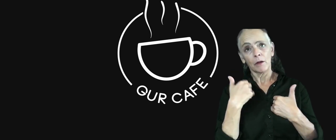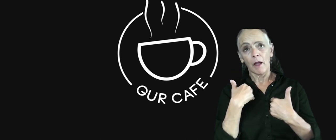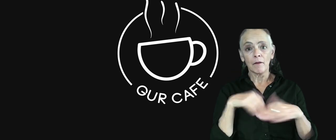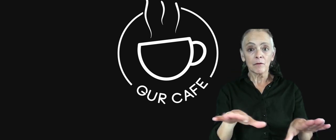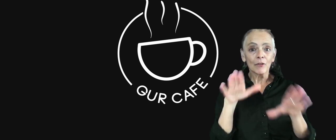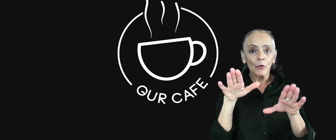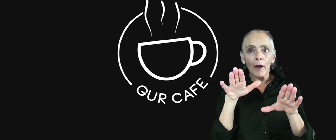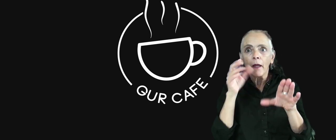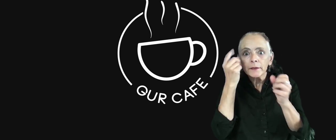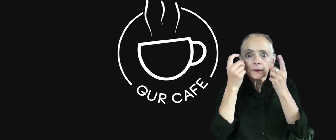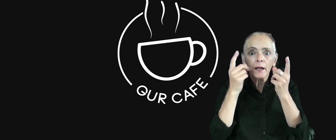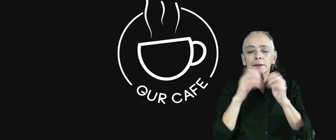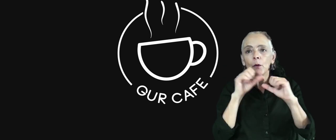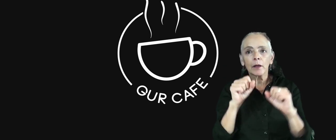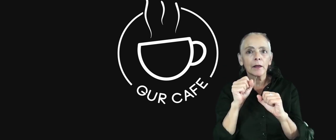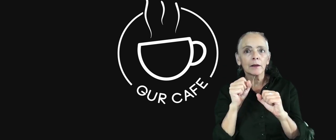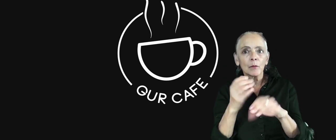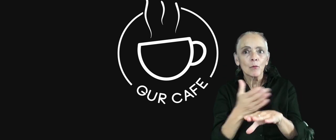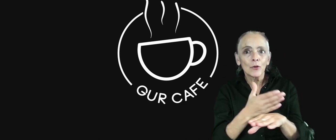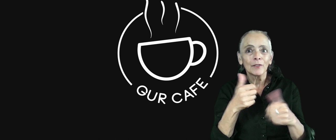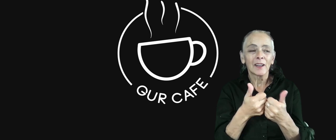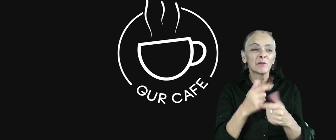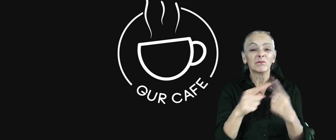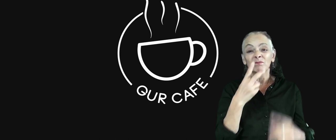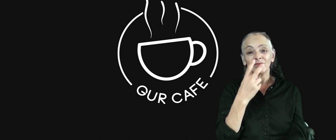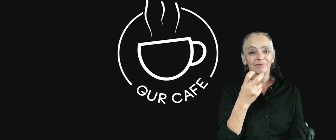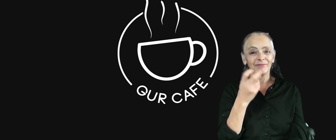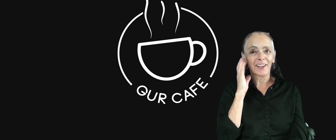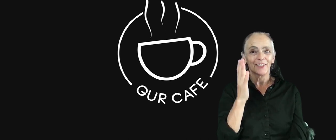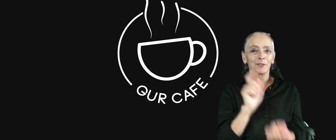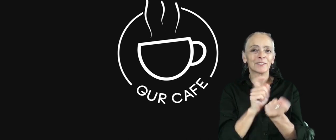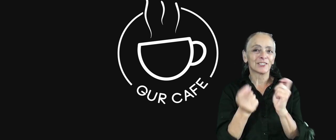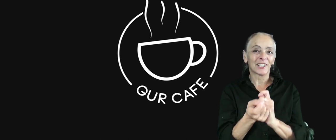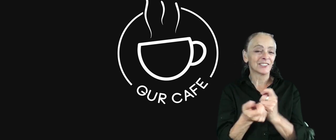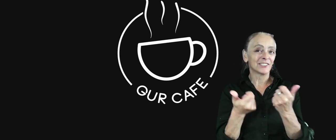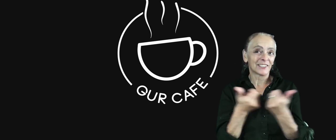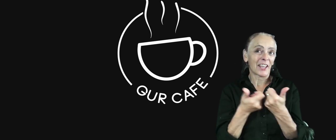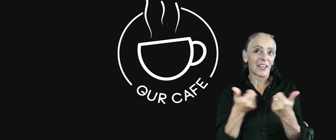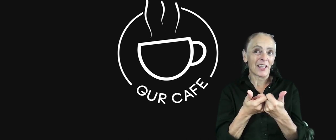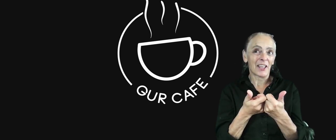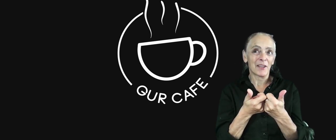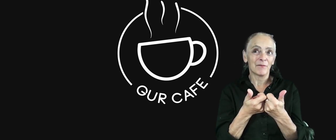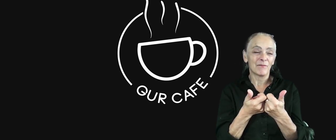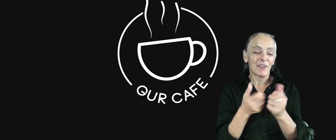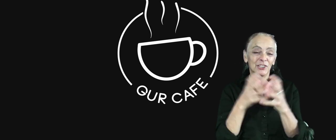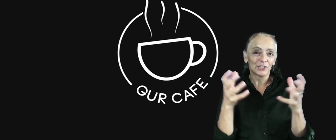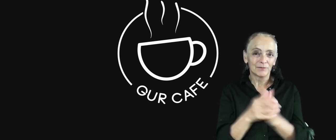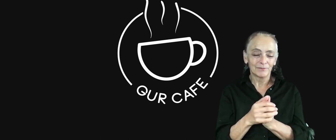great insights about how to improve the game, it's very unlikely that the game is going to be changed this deeply anyways. So